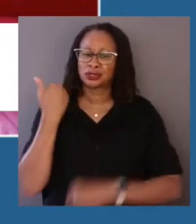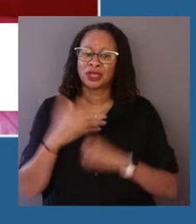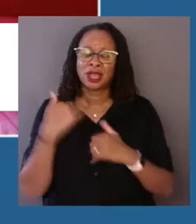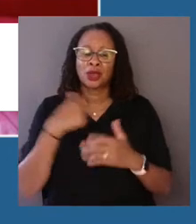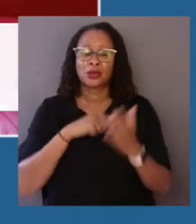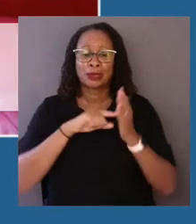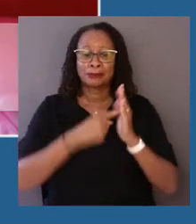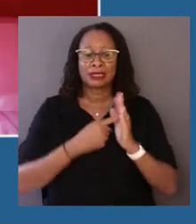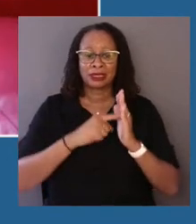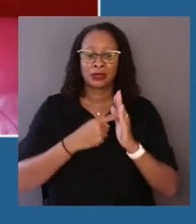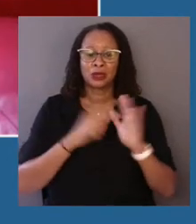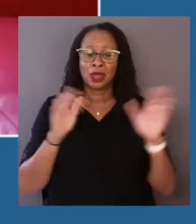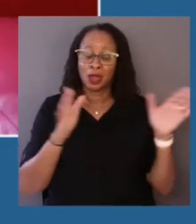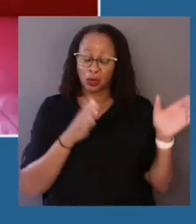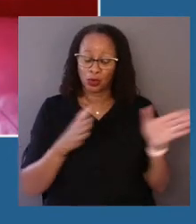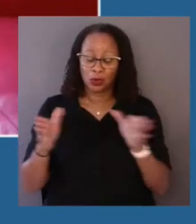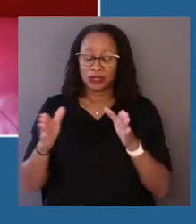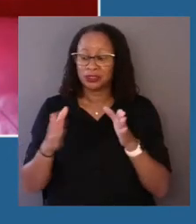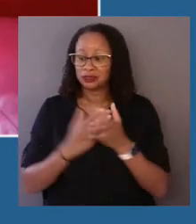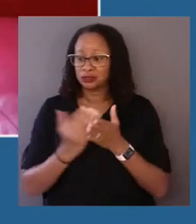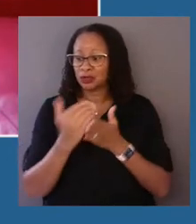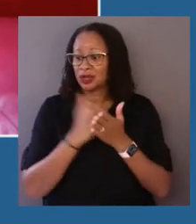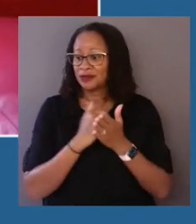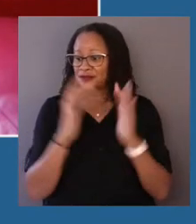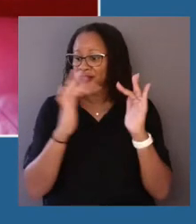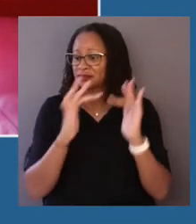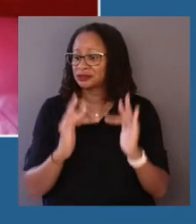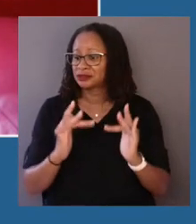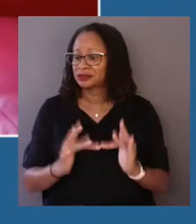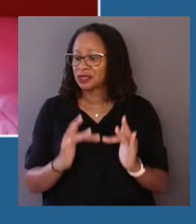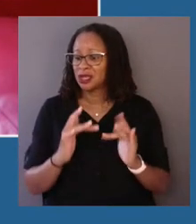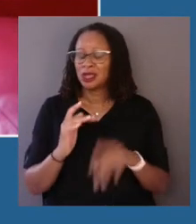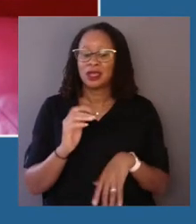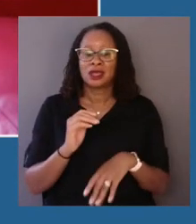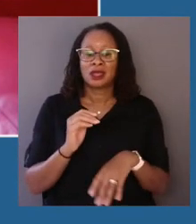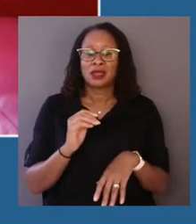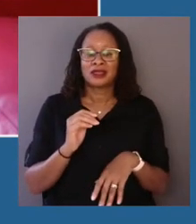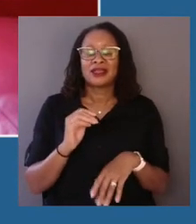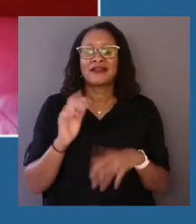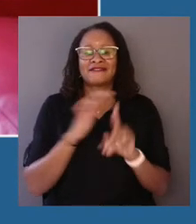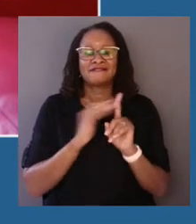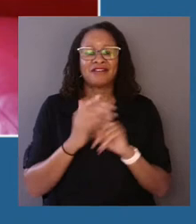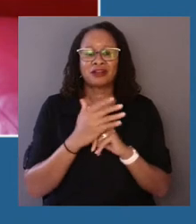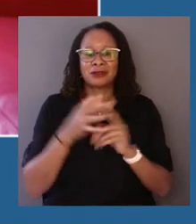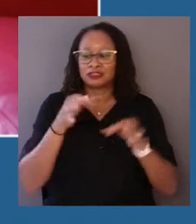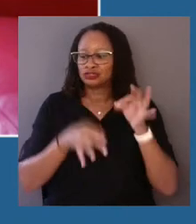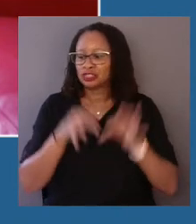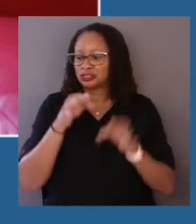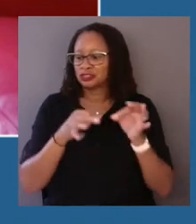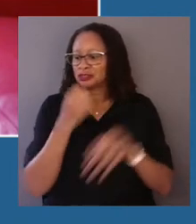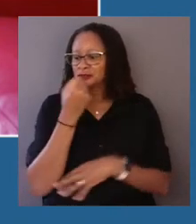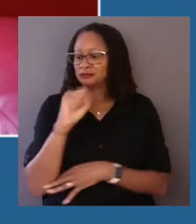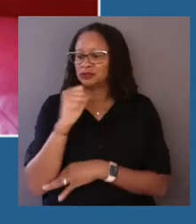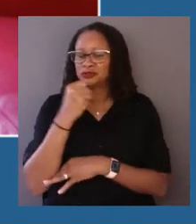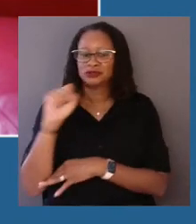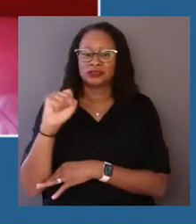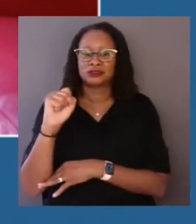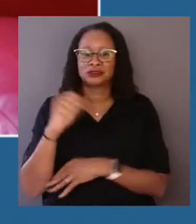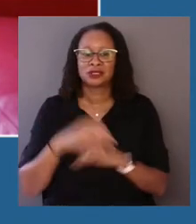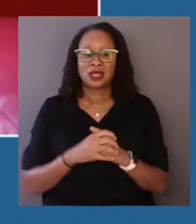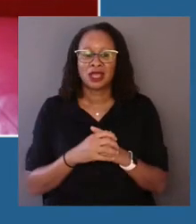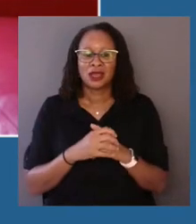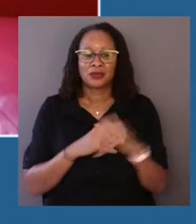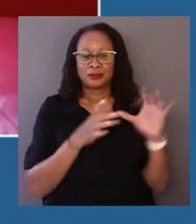organizing throughout the networks of the environmental justice movement. We began coordinating some groups called